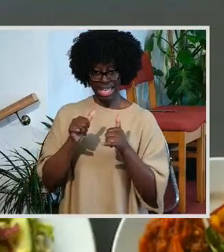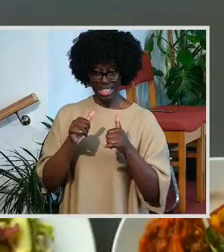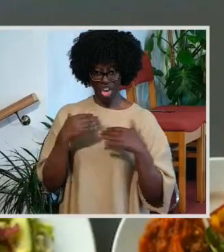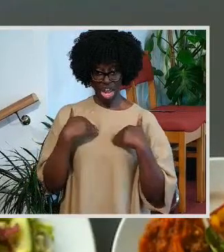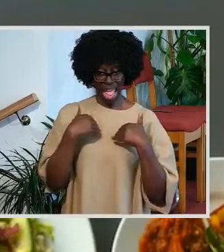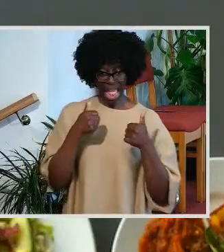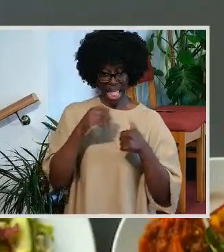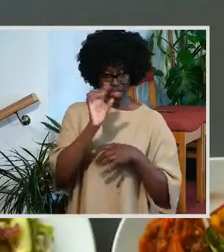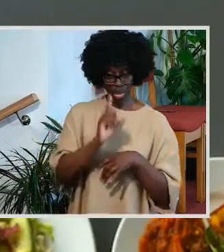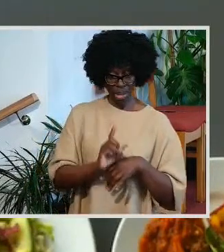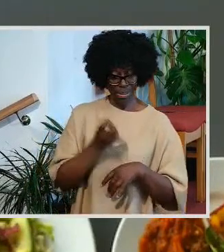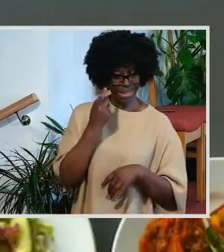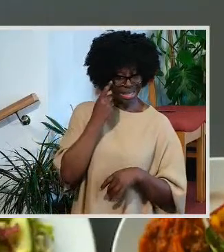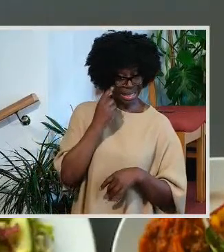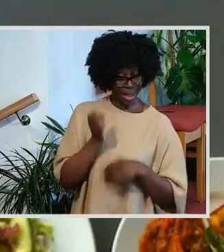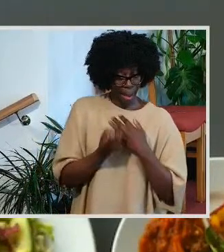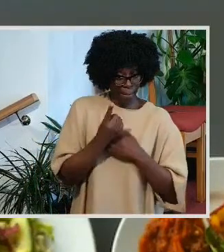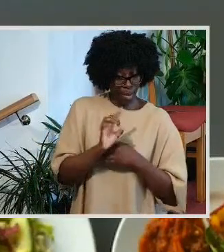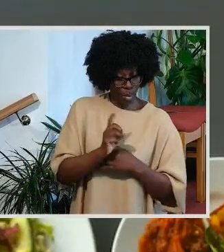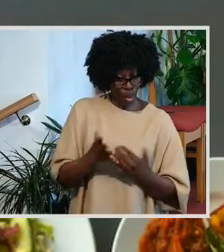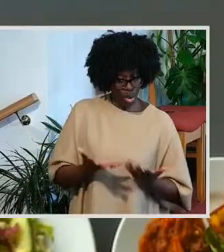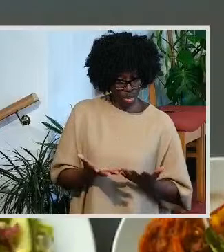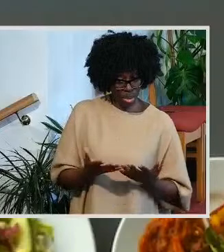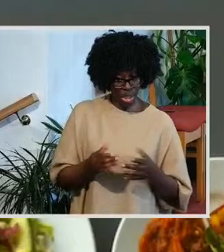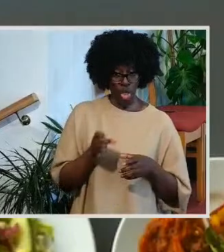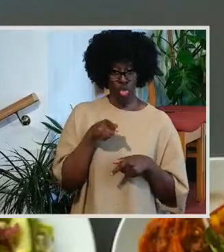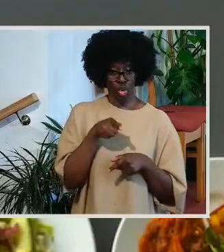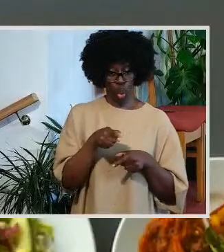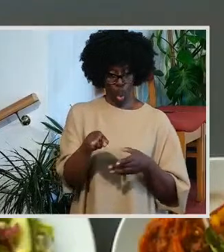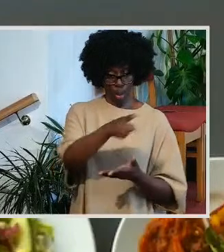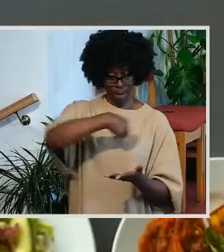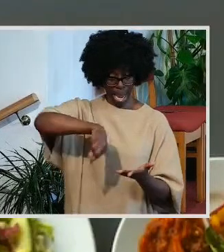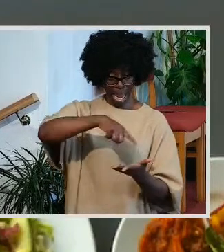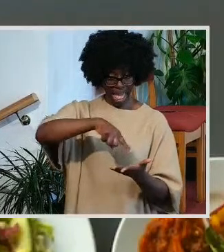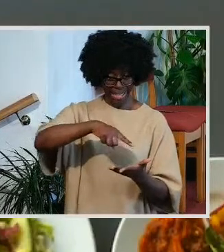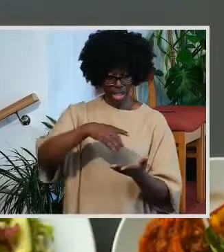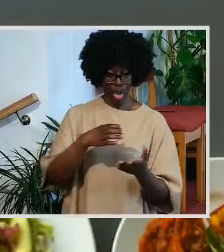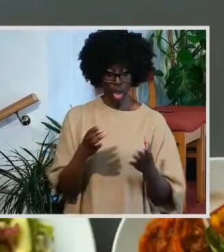They reduced the proportion of the plate by